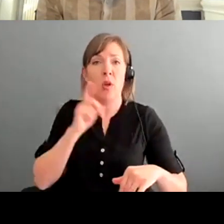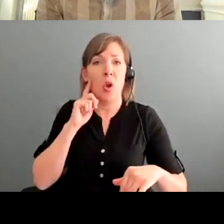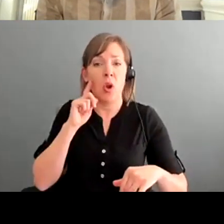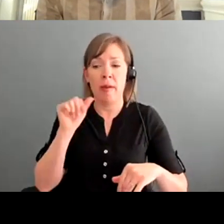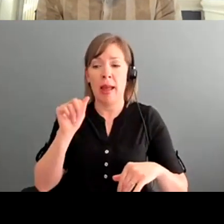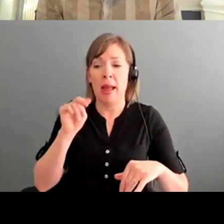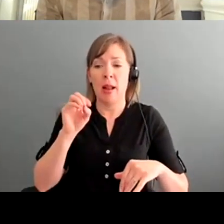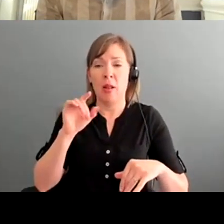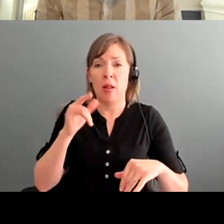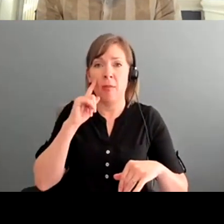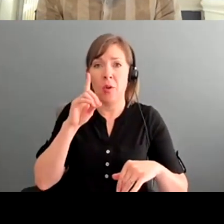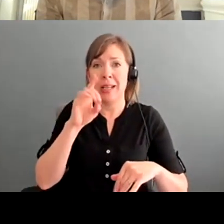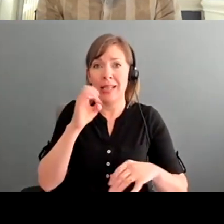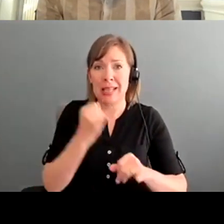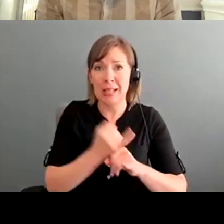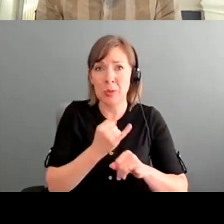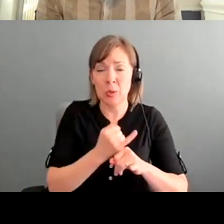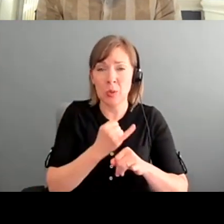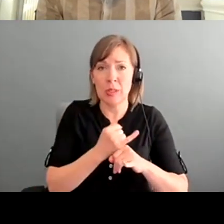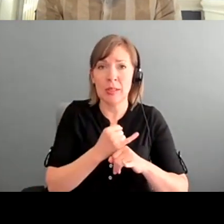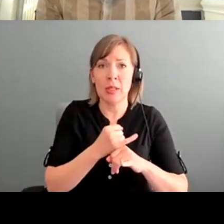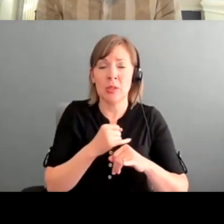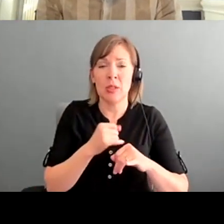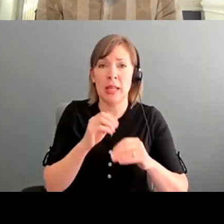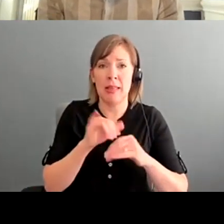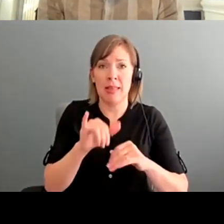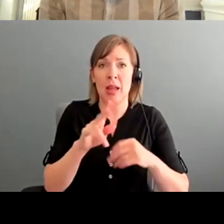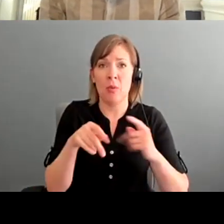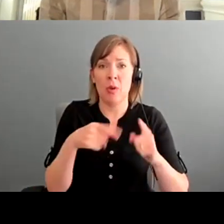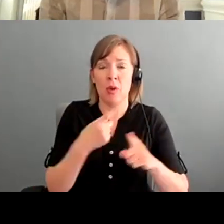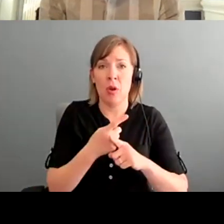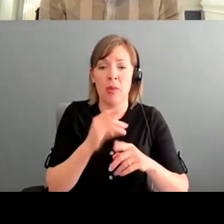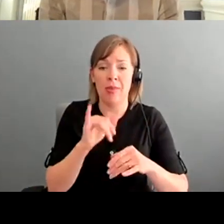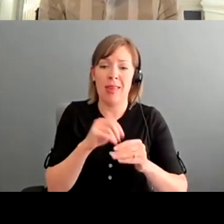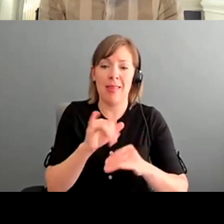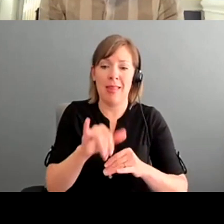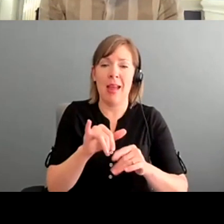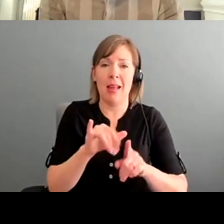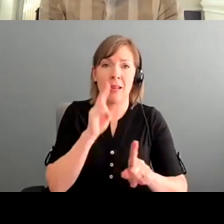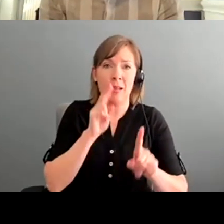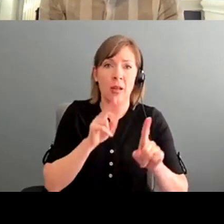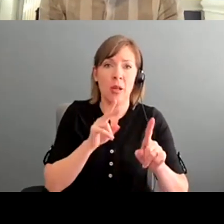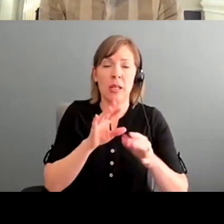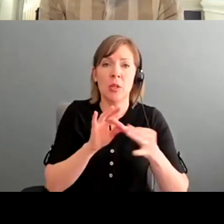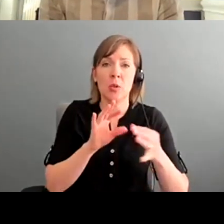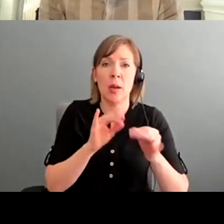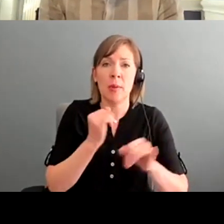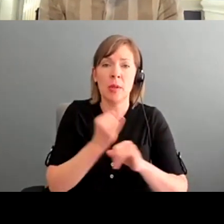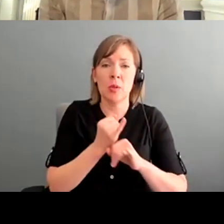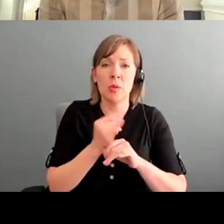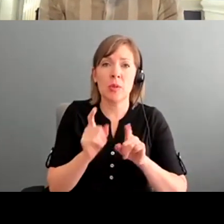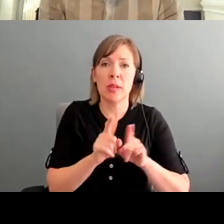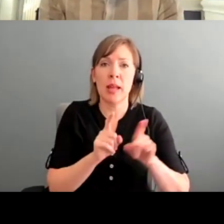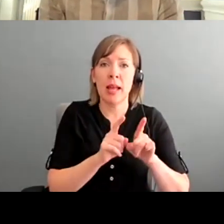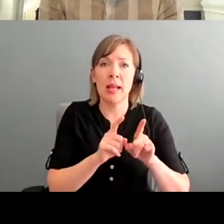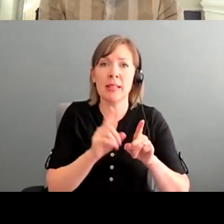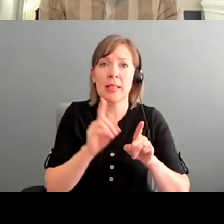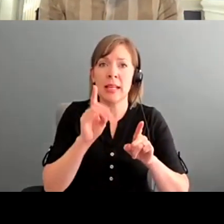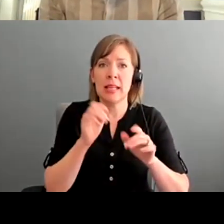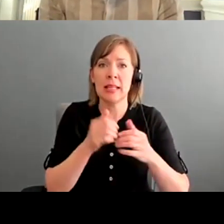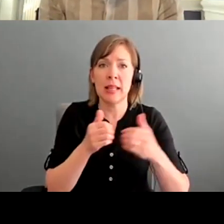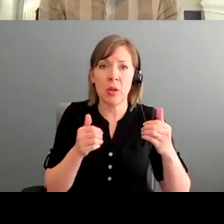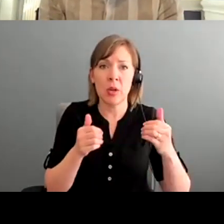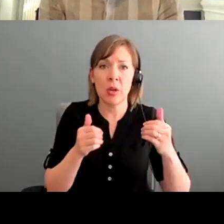like deinstitutionalization in that regard, in the sense that we've described deinstitutionalization as a